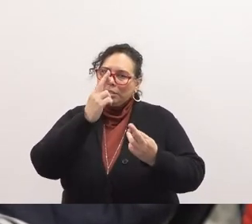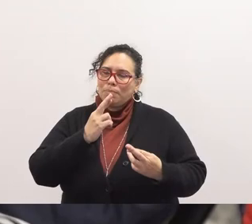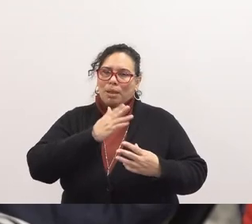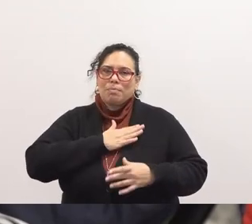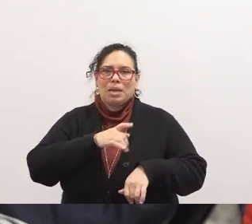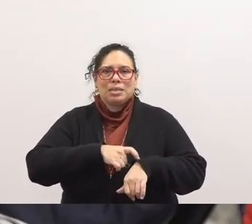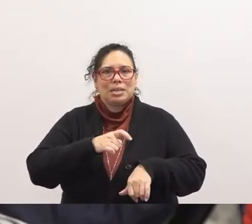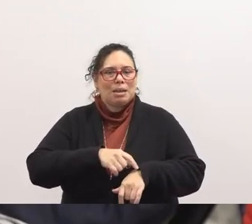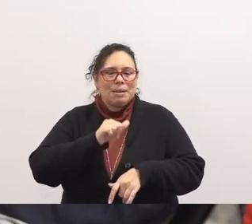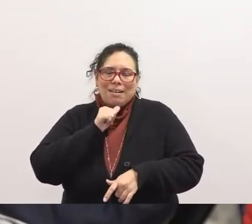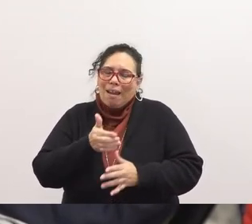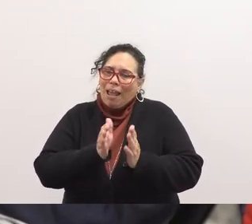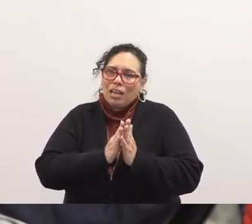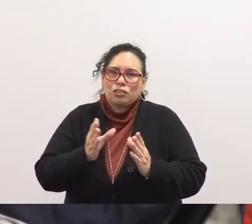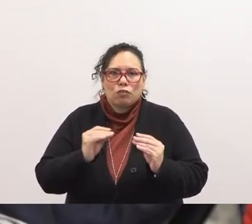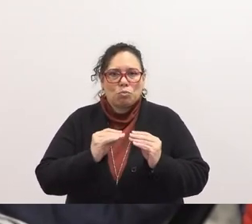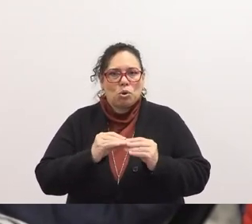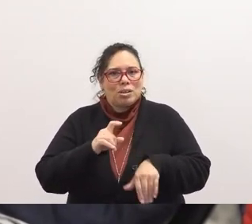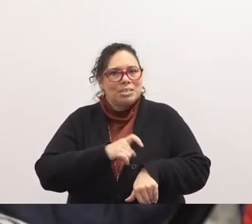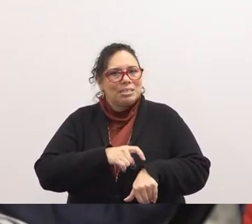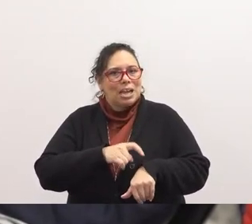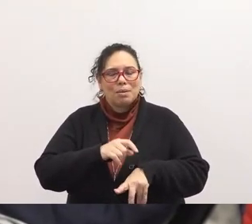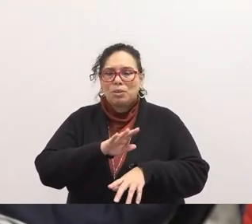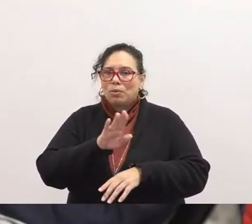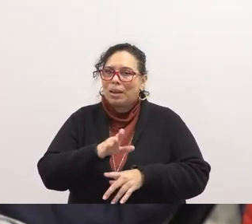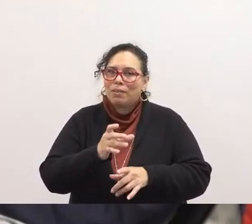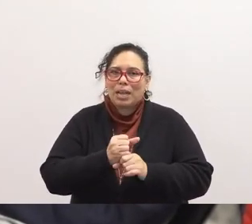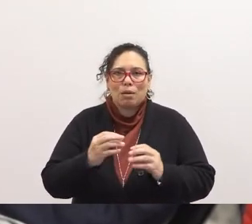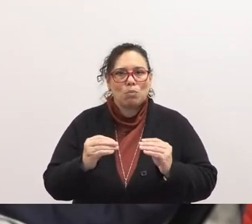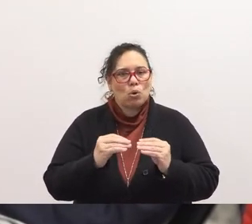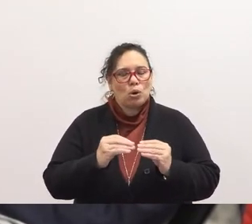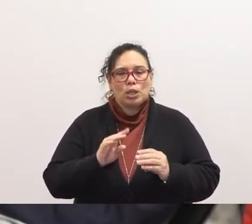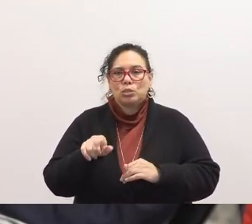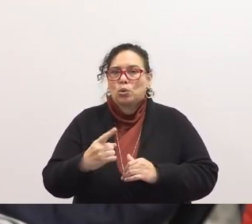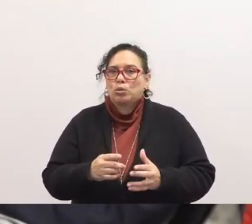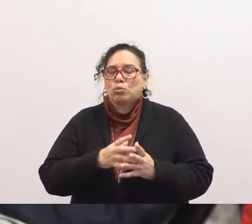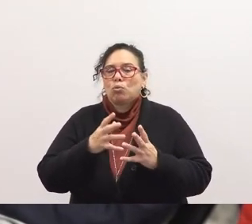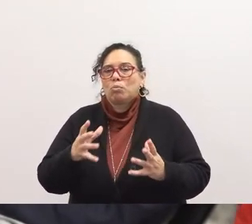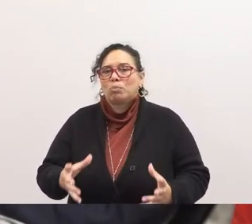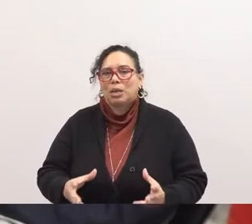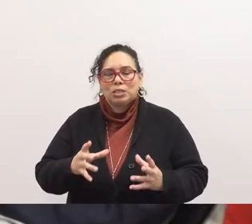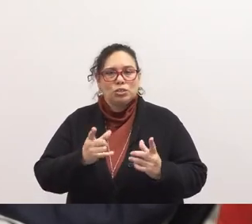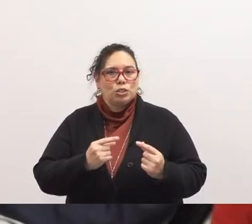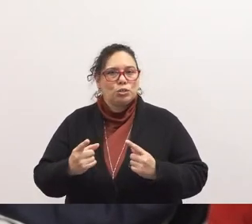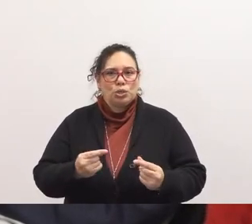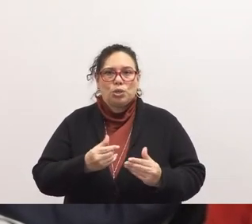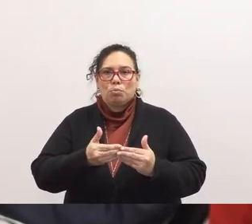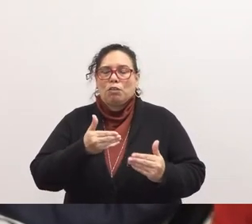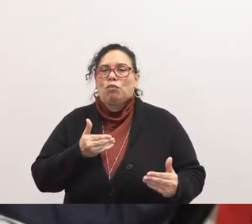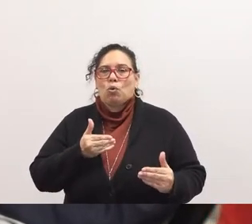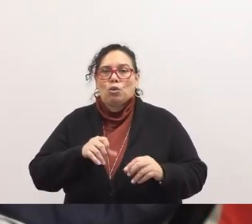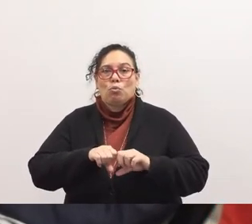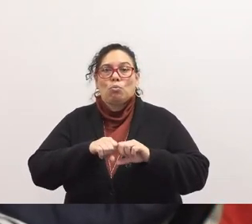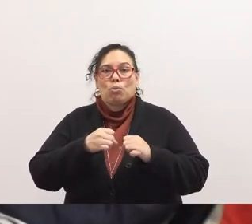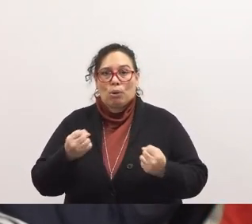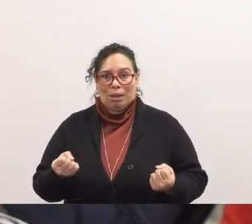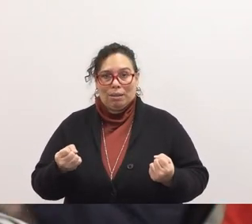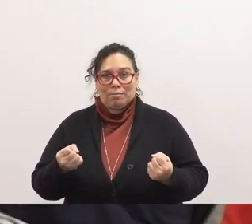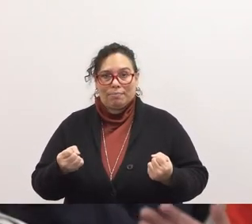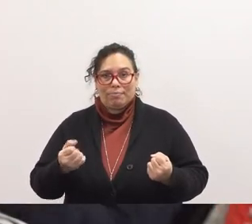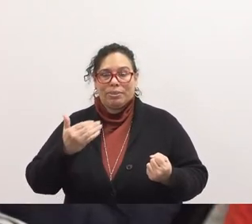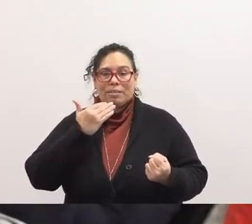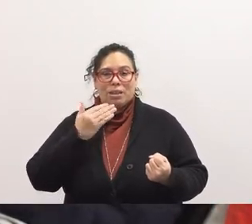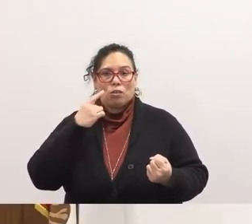for more. Time is the one thing you don't get more of. There is only so much that you can pack in before you break. Thank you for your time.